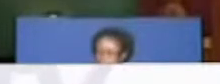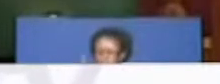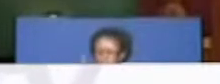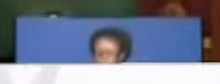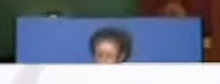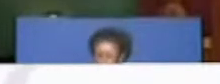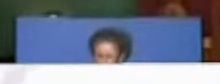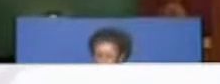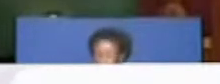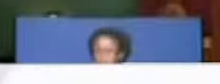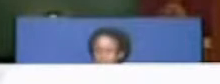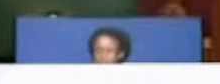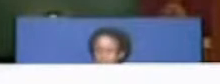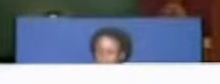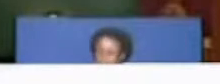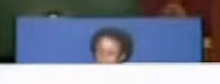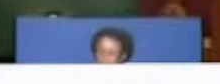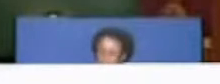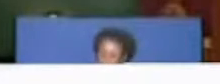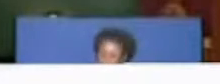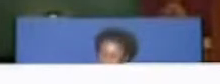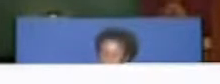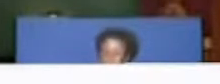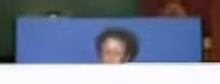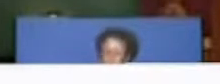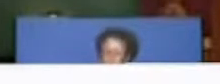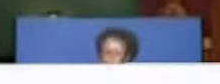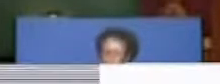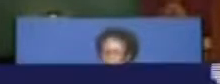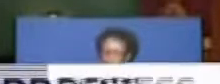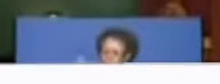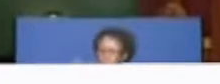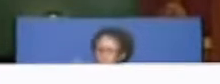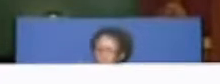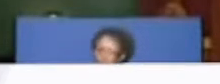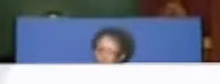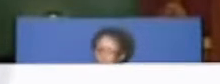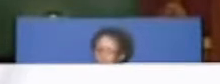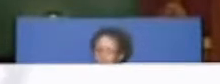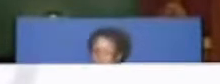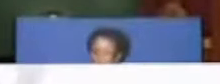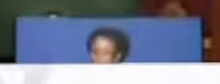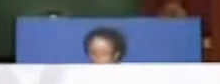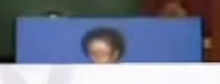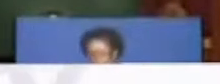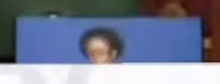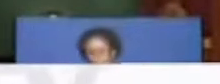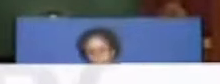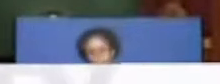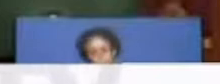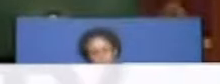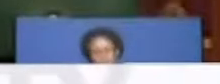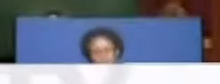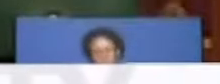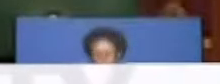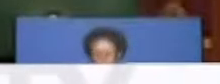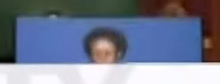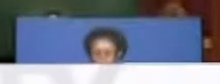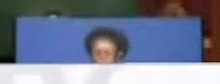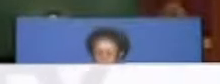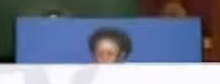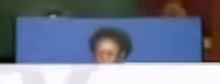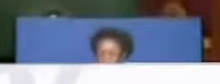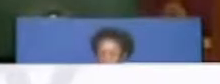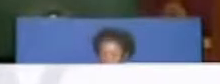top agricultural export, and happy also to report that our tea farmers are today receiving